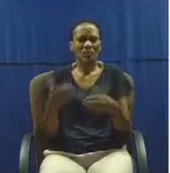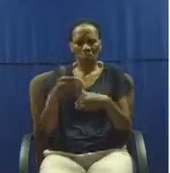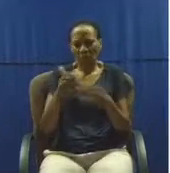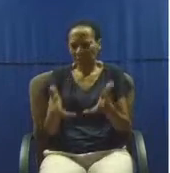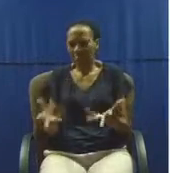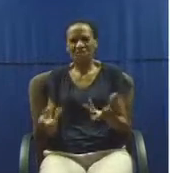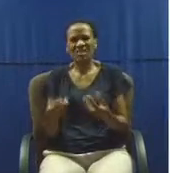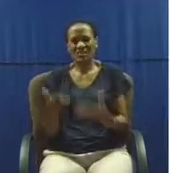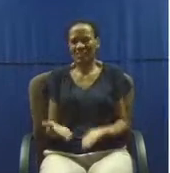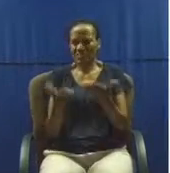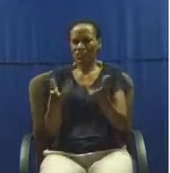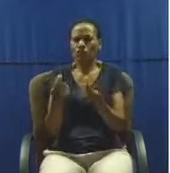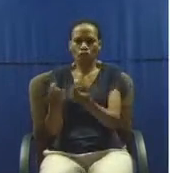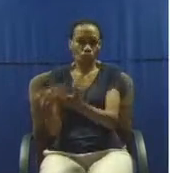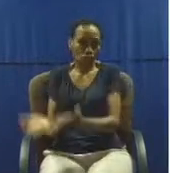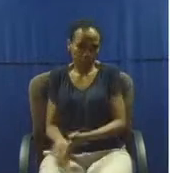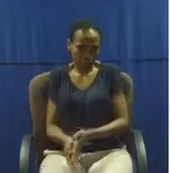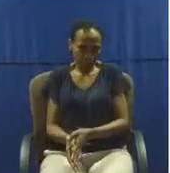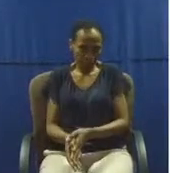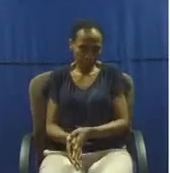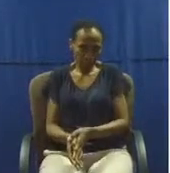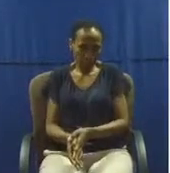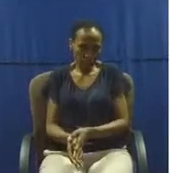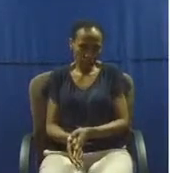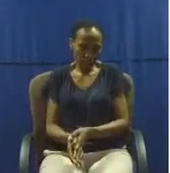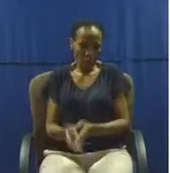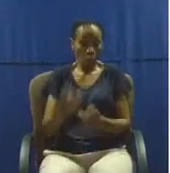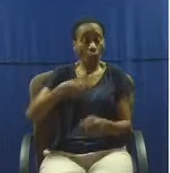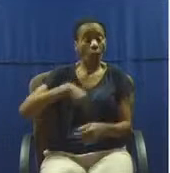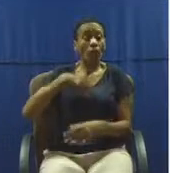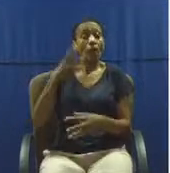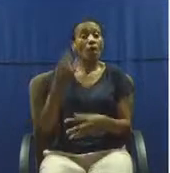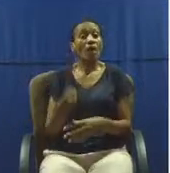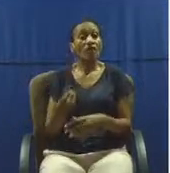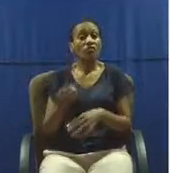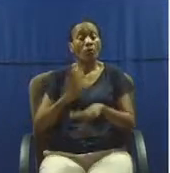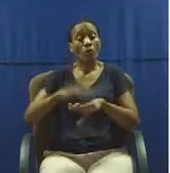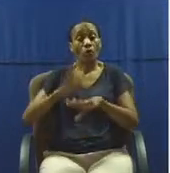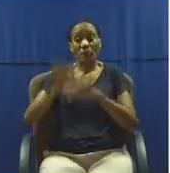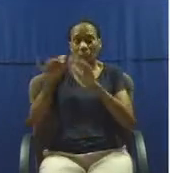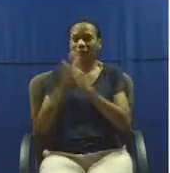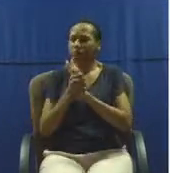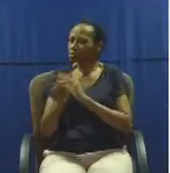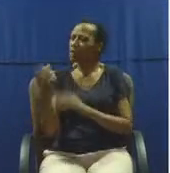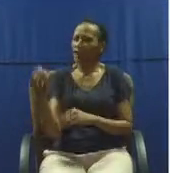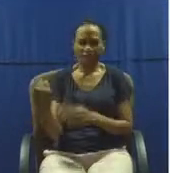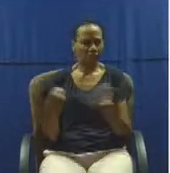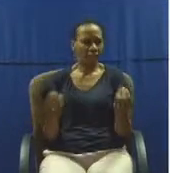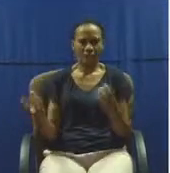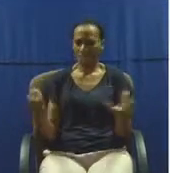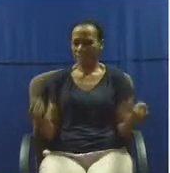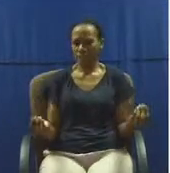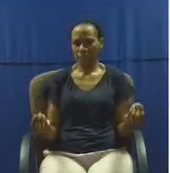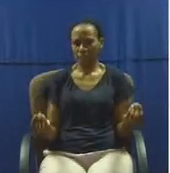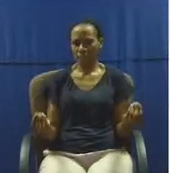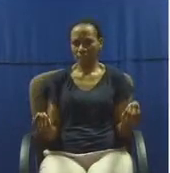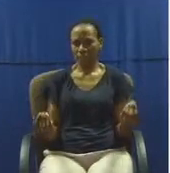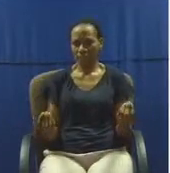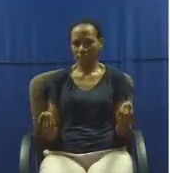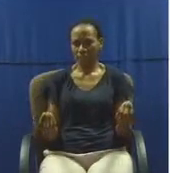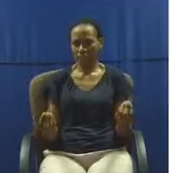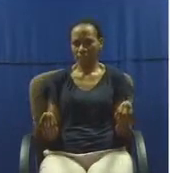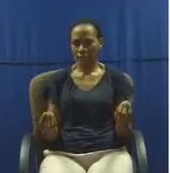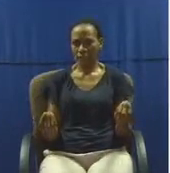services. We also have abundant talent in our country, and we have